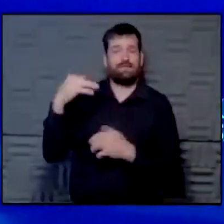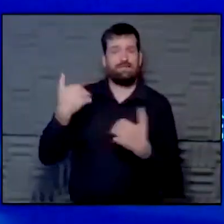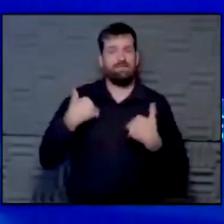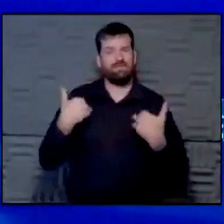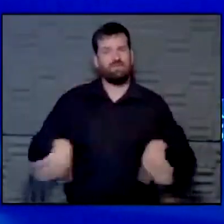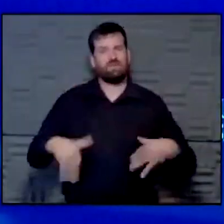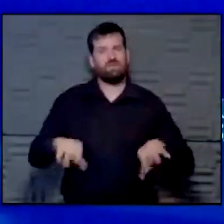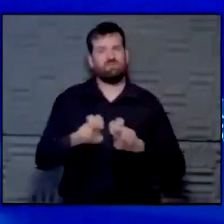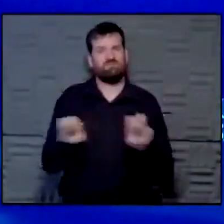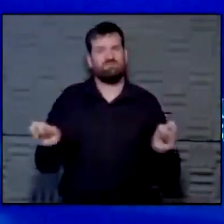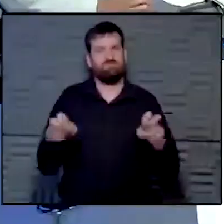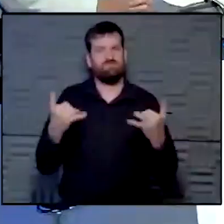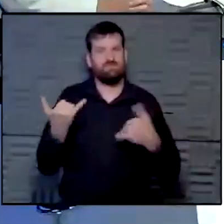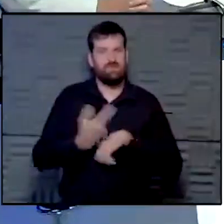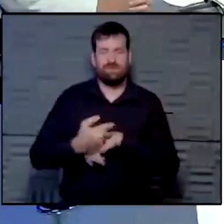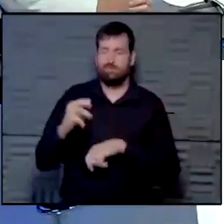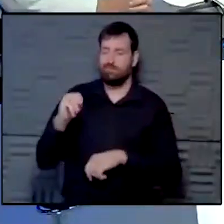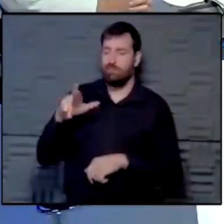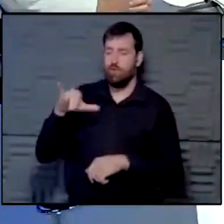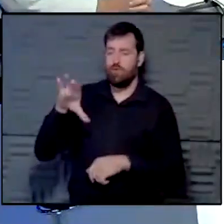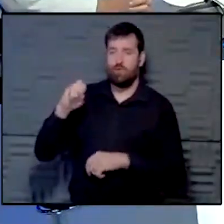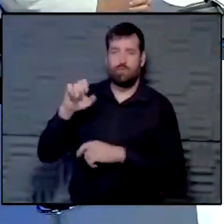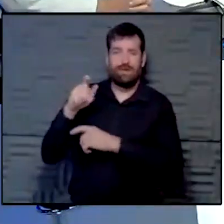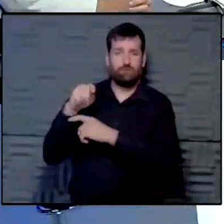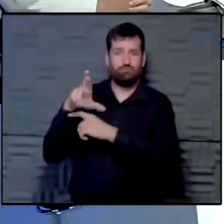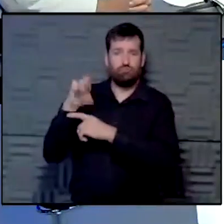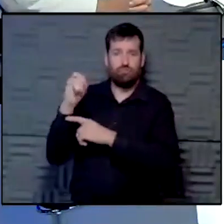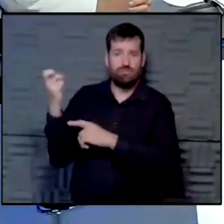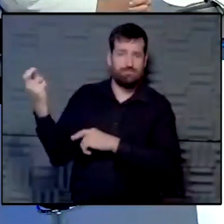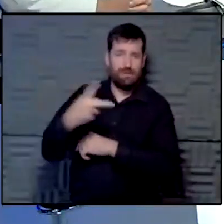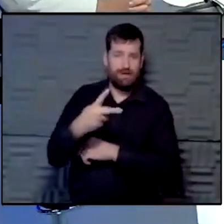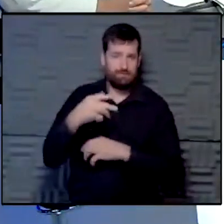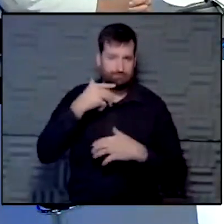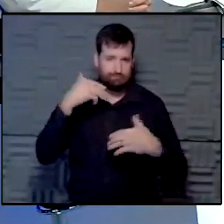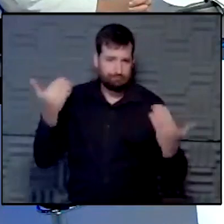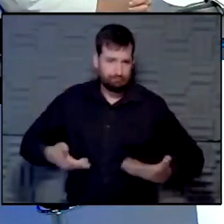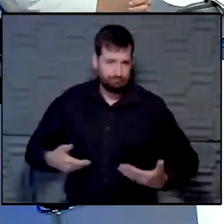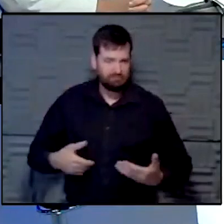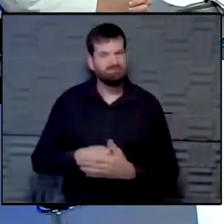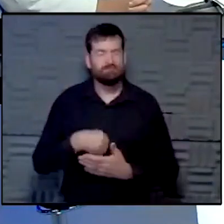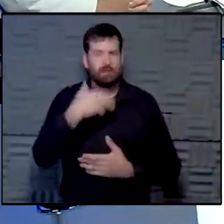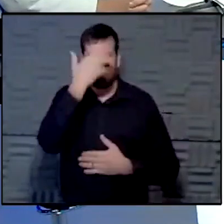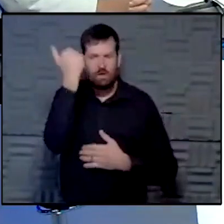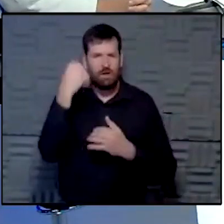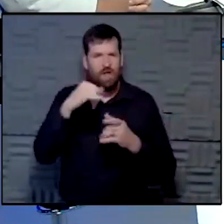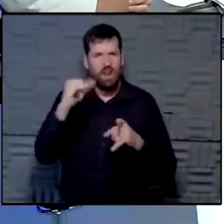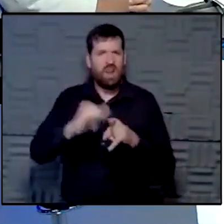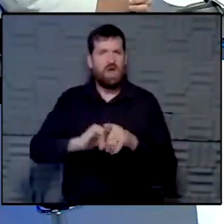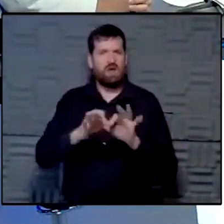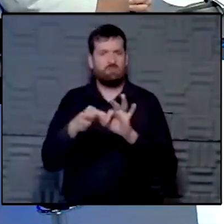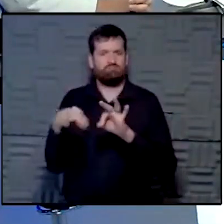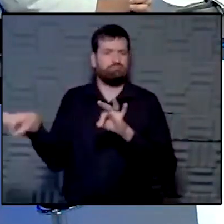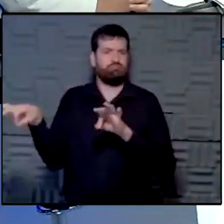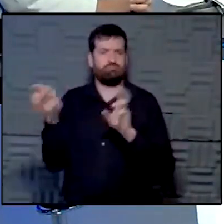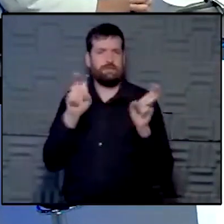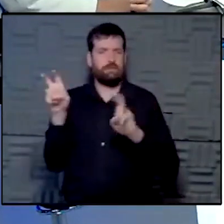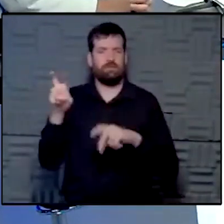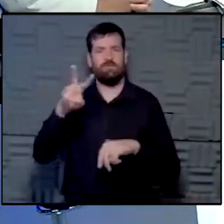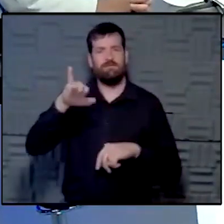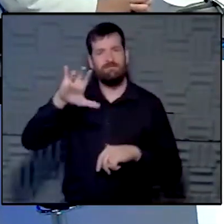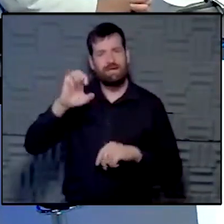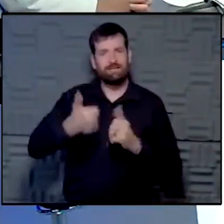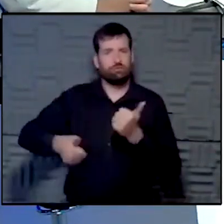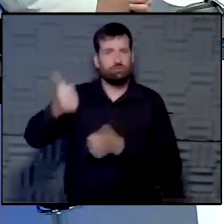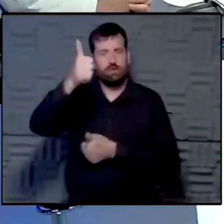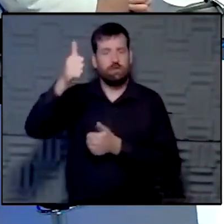guest panel today. We welcome Mario Castro back into the studio. Mario is, I forgot some long title here. He is the Vice Chair of